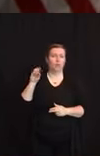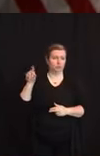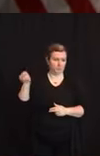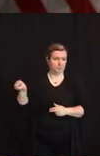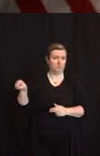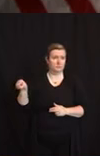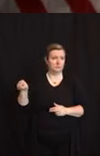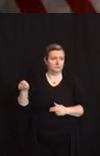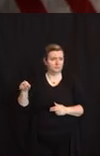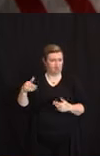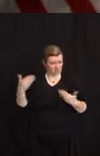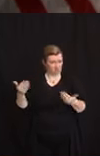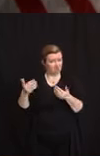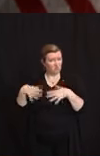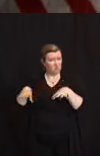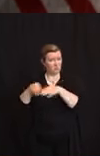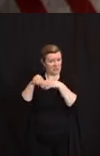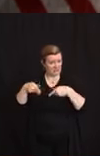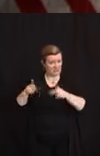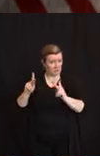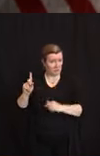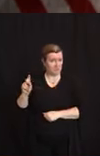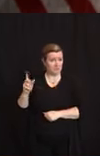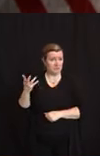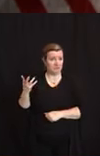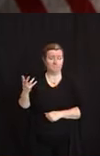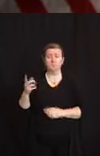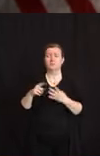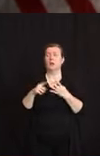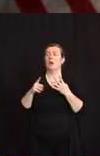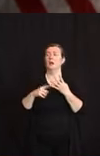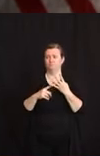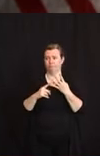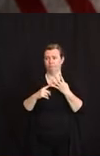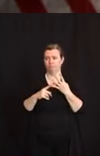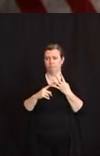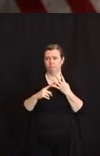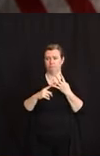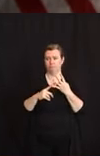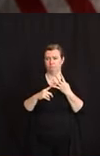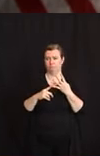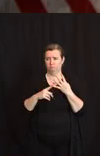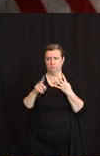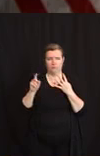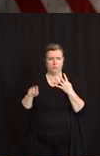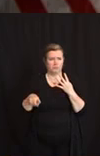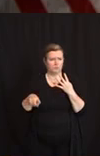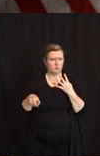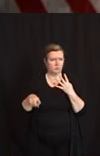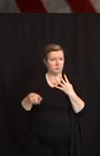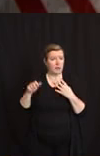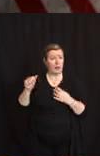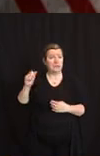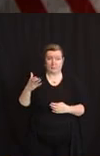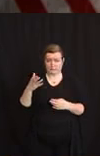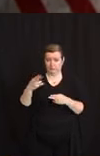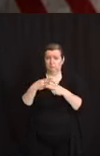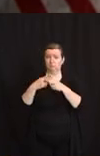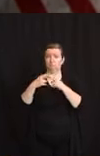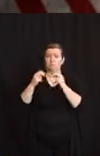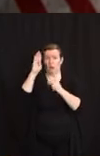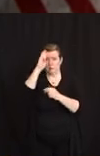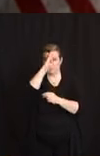then Mahin handed me one from ABC6, which is, do you intend on keeping the Atlantic City facility open and running longer than the others to